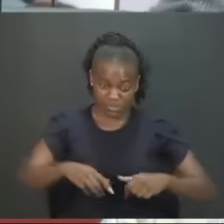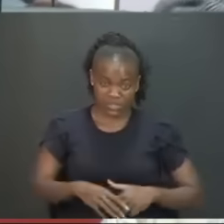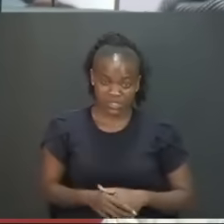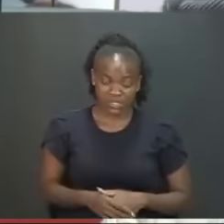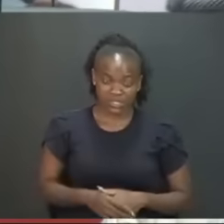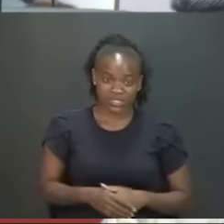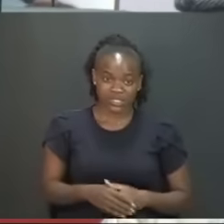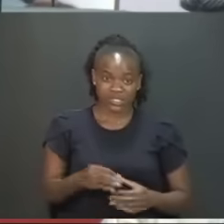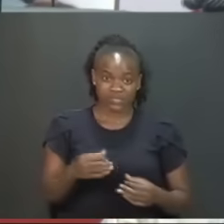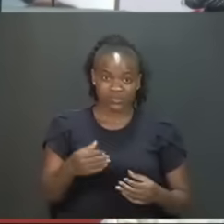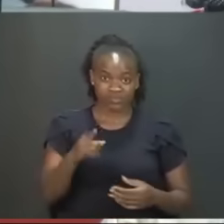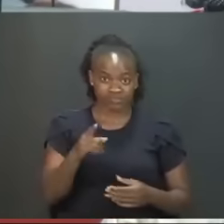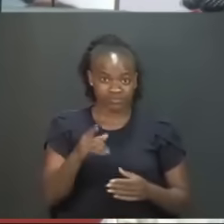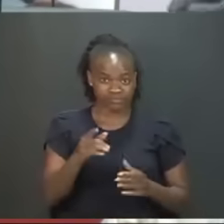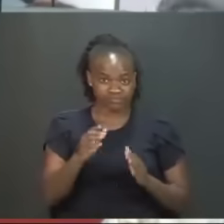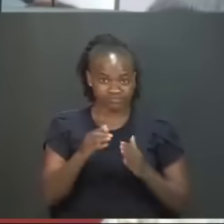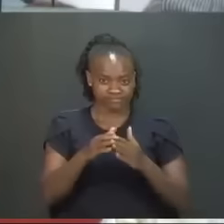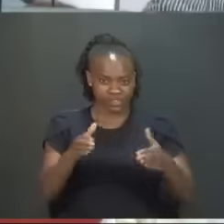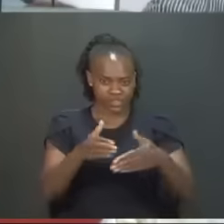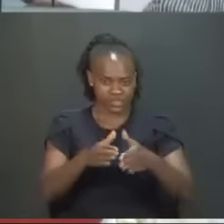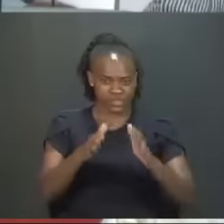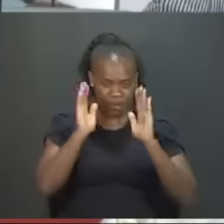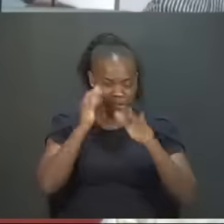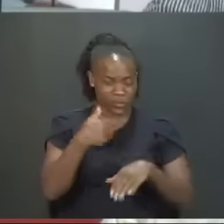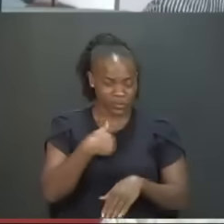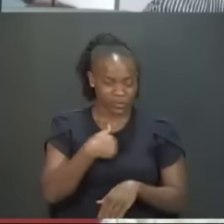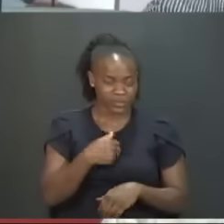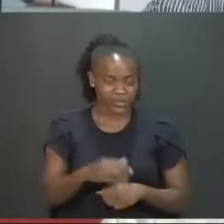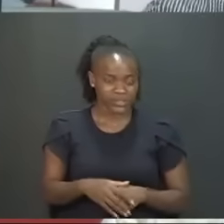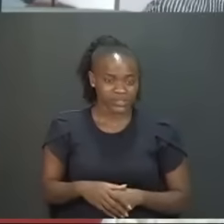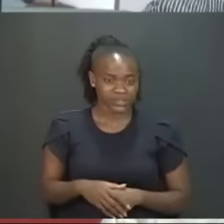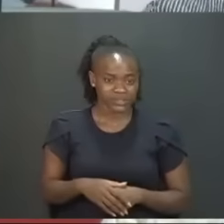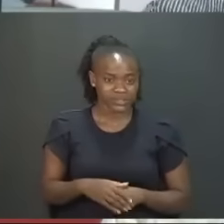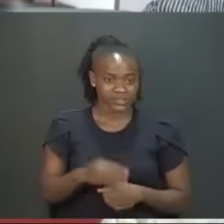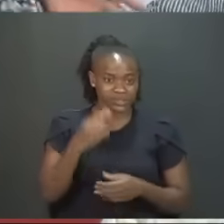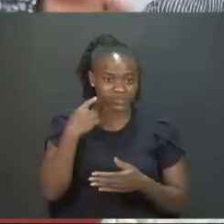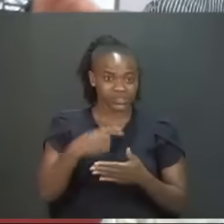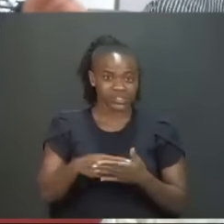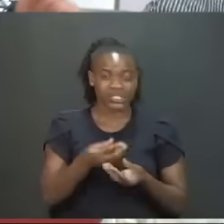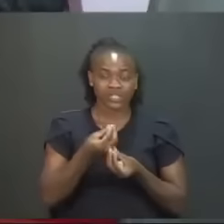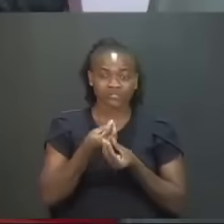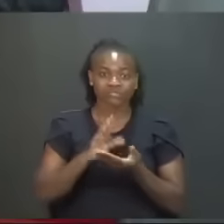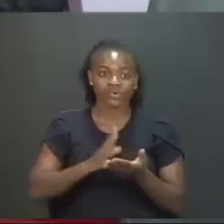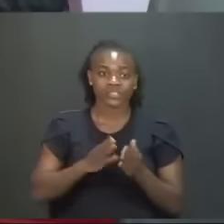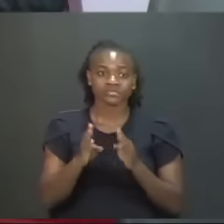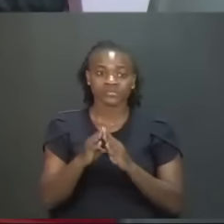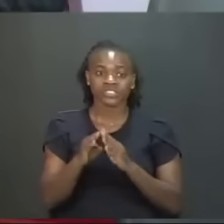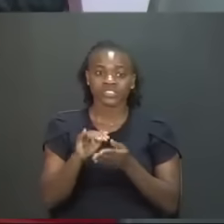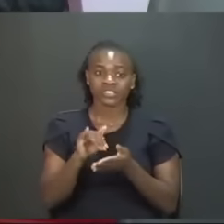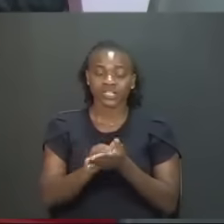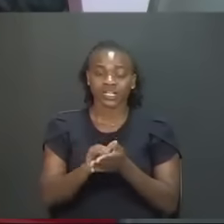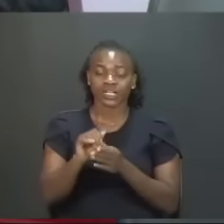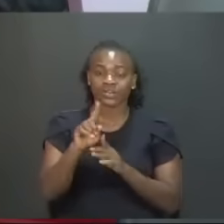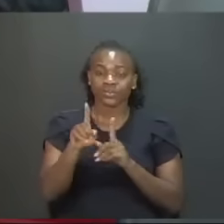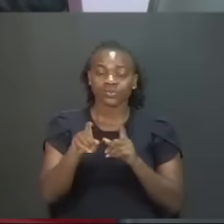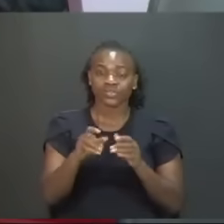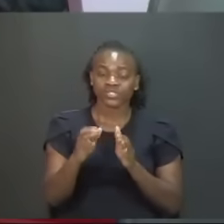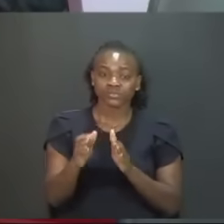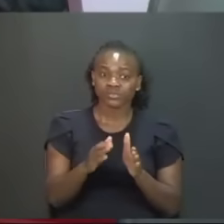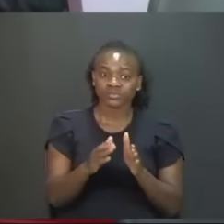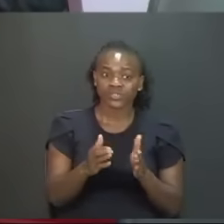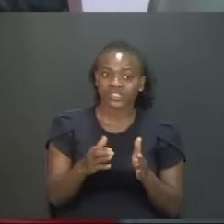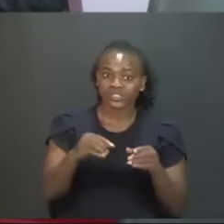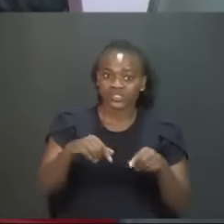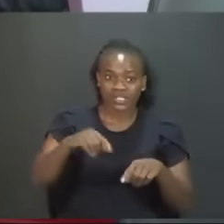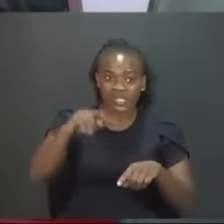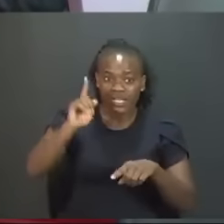Majority Leader, if I have your attention, even today, Majority Leader informed us at conclave, questions slated for today cannot be